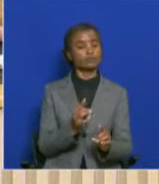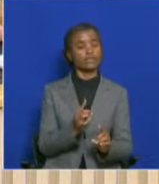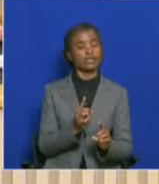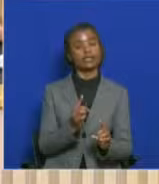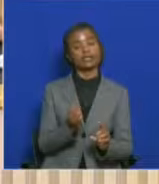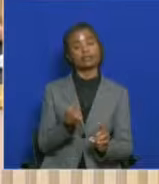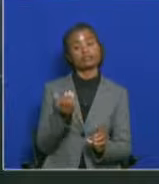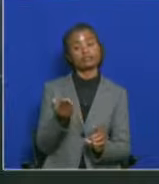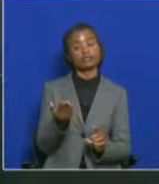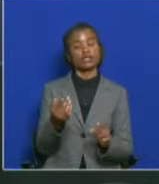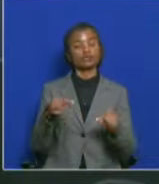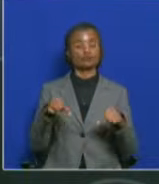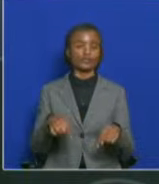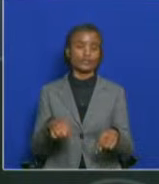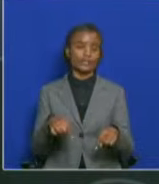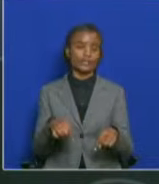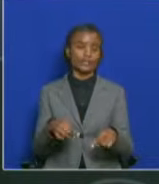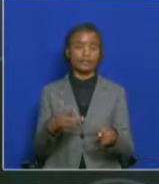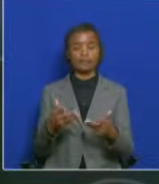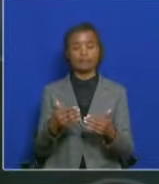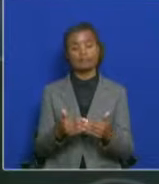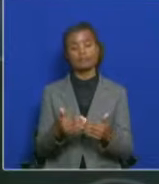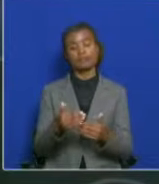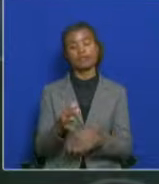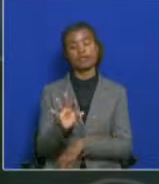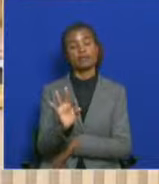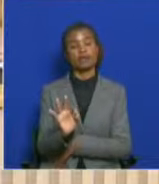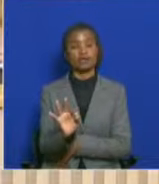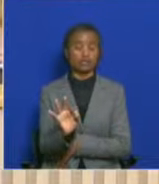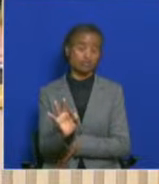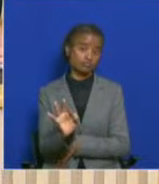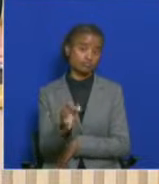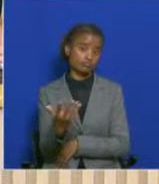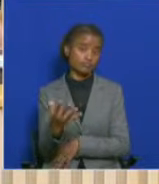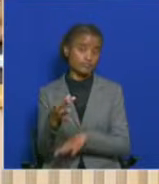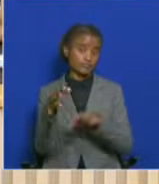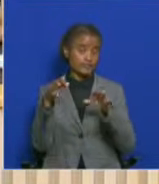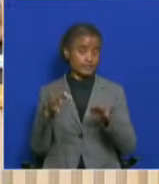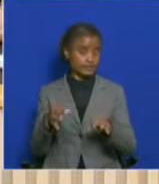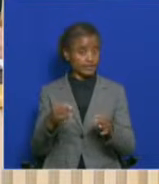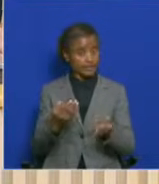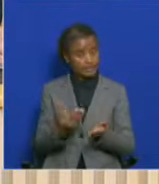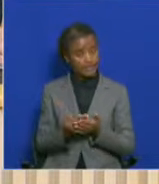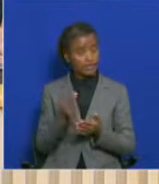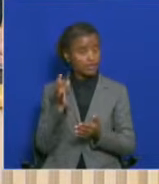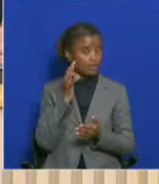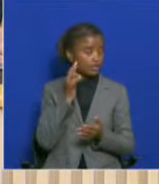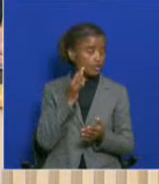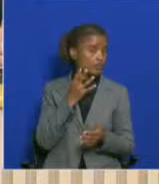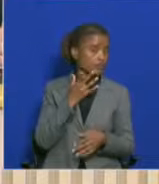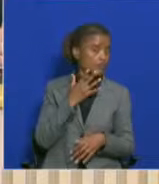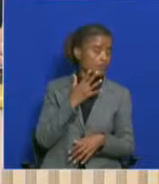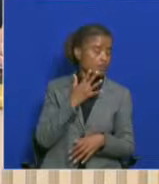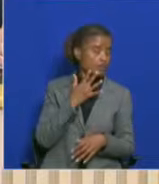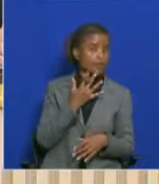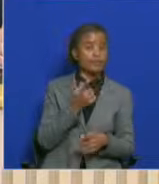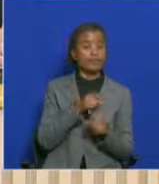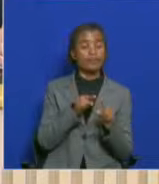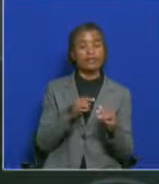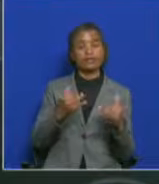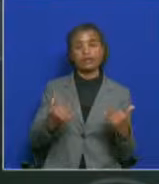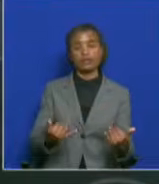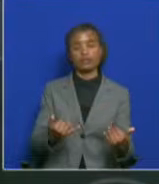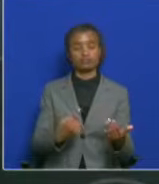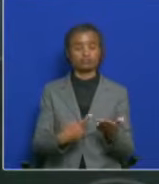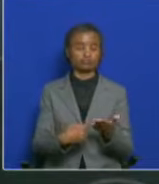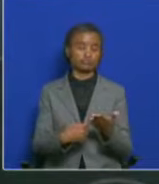application on Monday, Chair. So I don't want to get into it now, but we will deal with it next week. And has